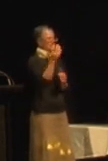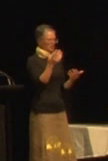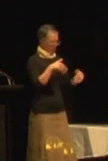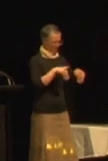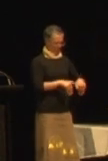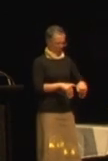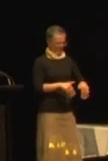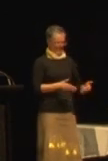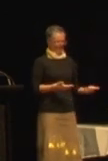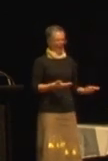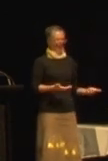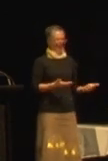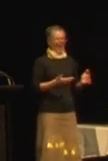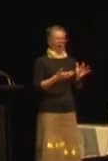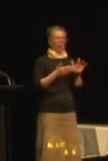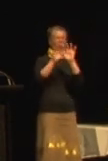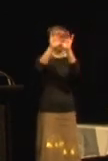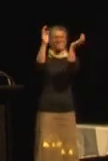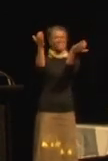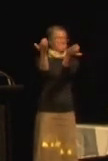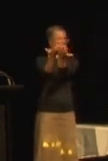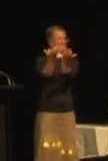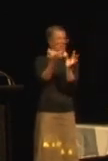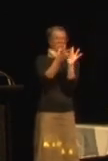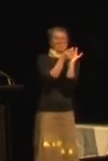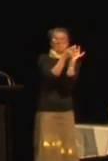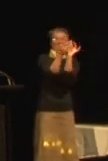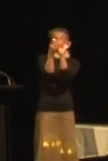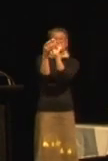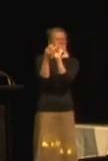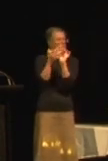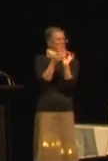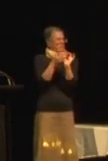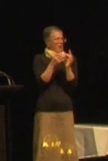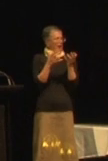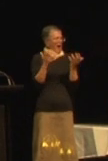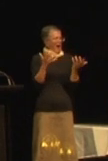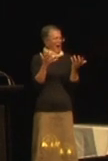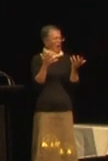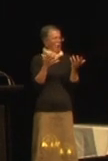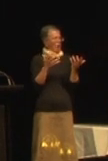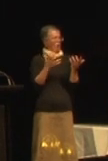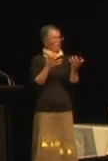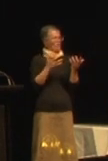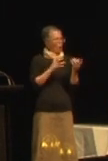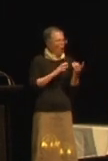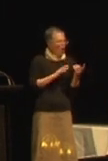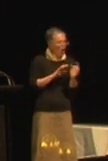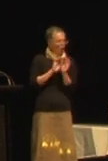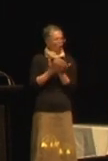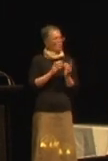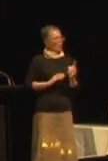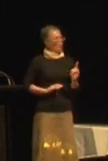museum, get millions or really, frankly, billions of people working together on global goals? We call ourselves